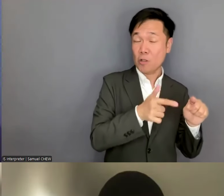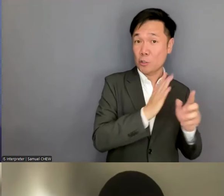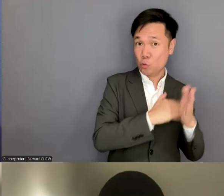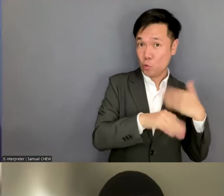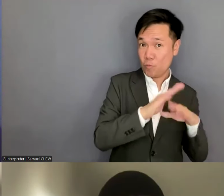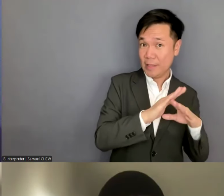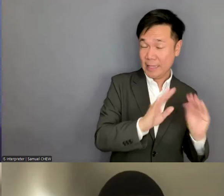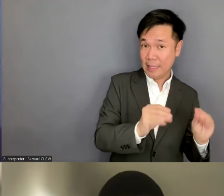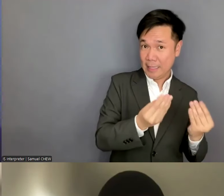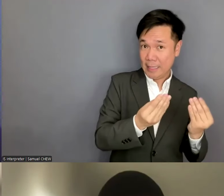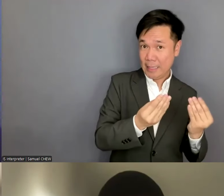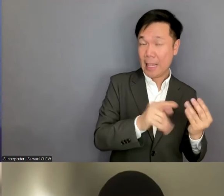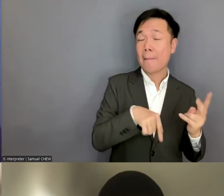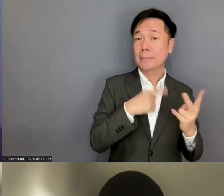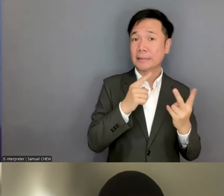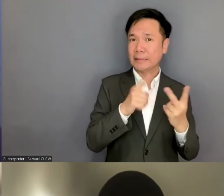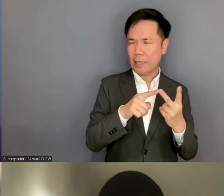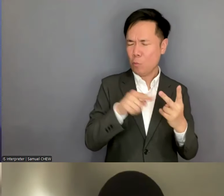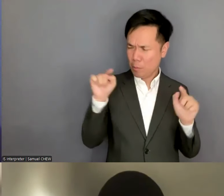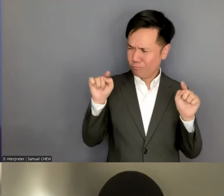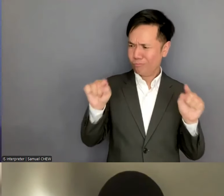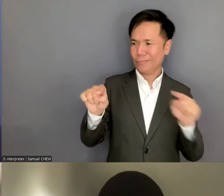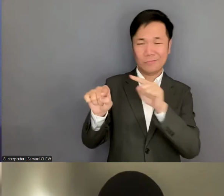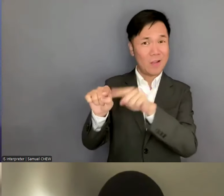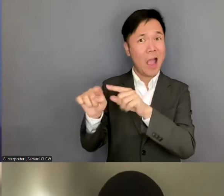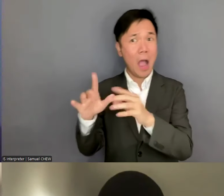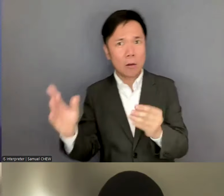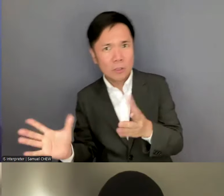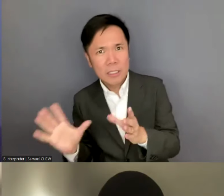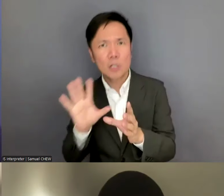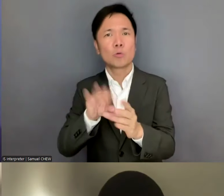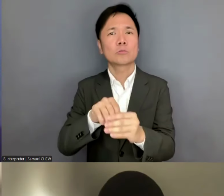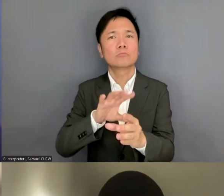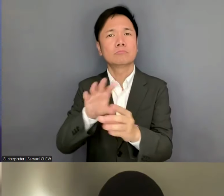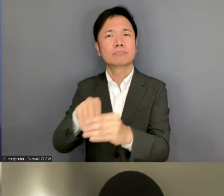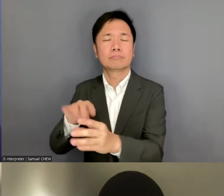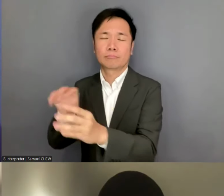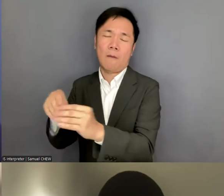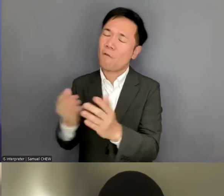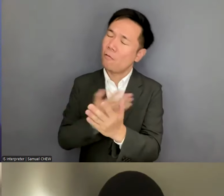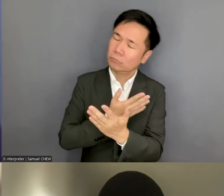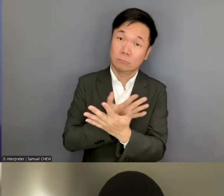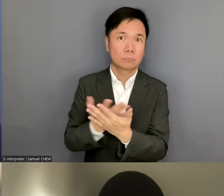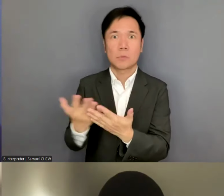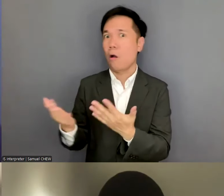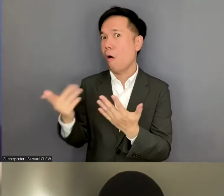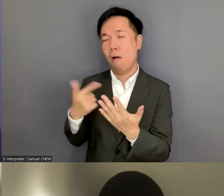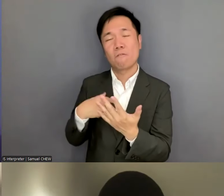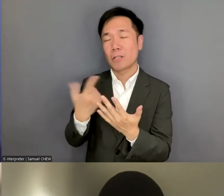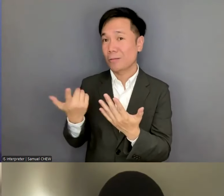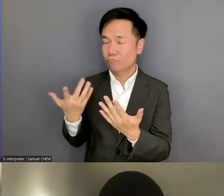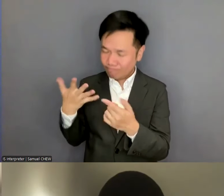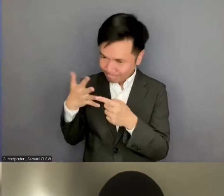we want youth with disabilities can be included in everything, in all the mainstream youth movements.